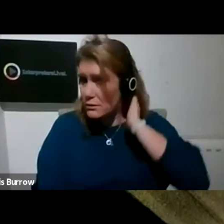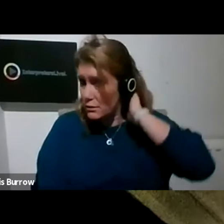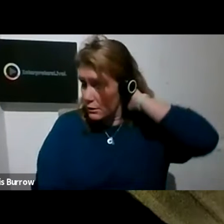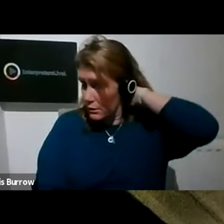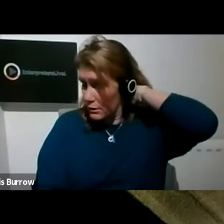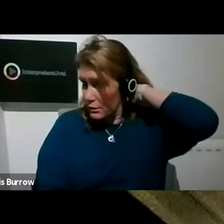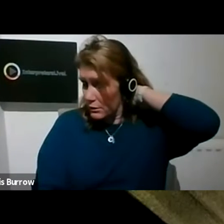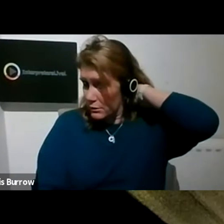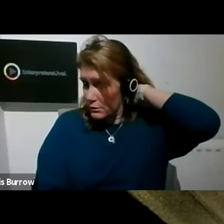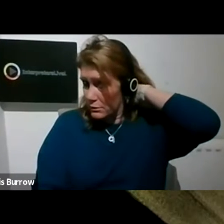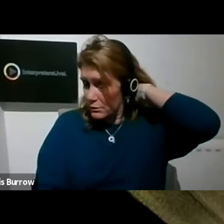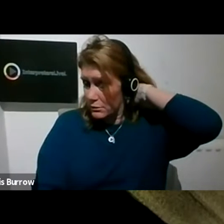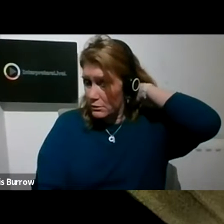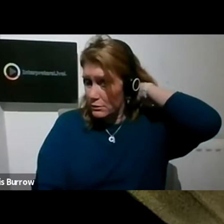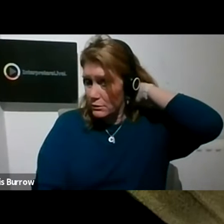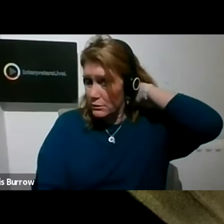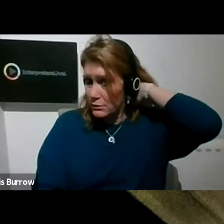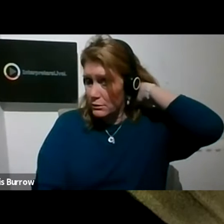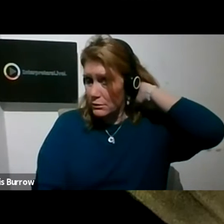Yeah.